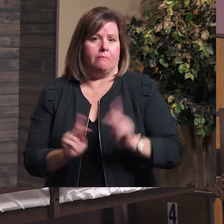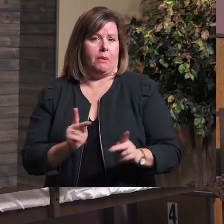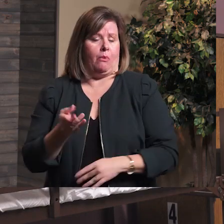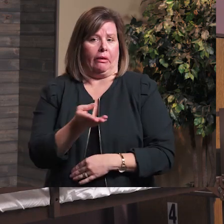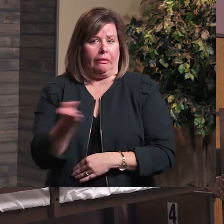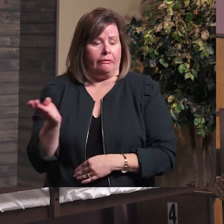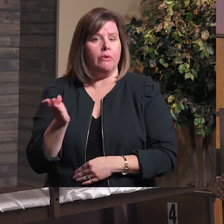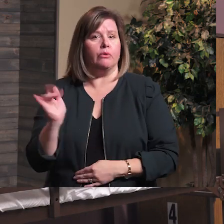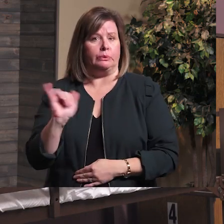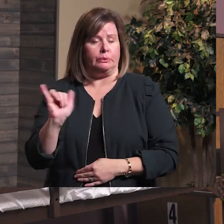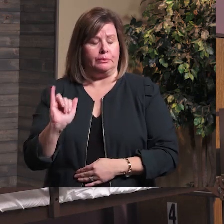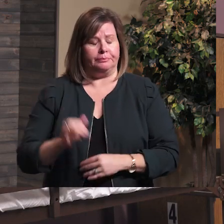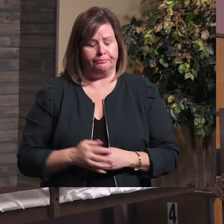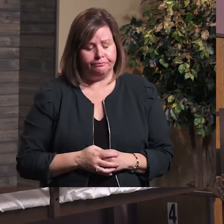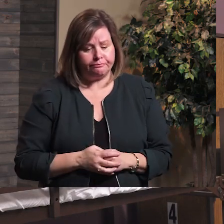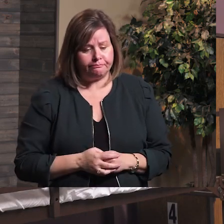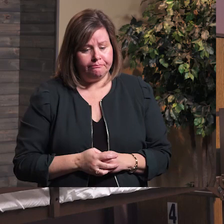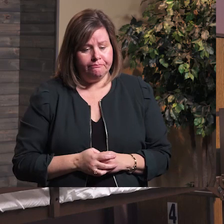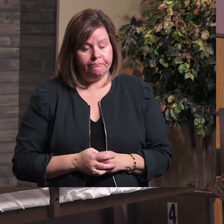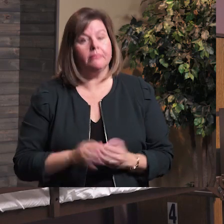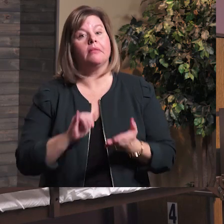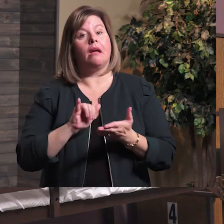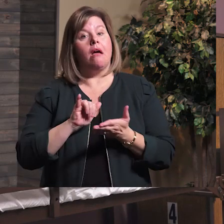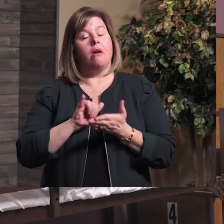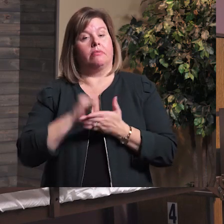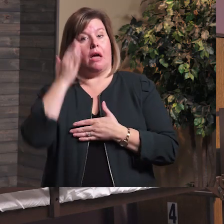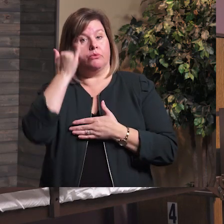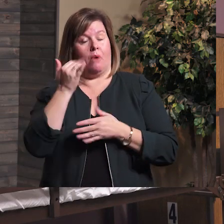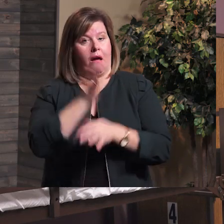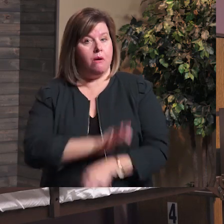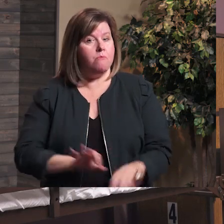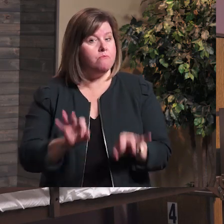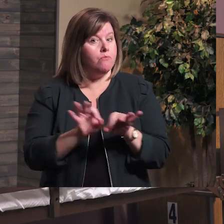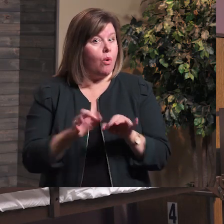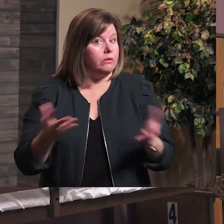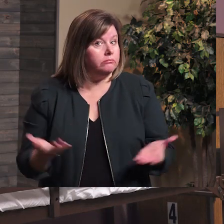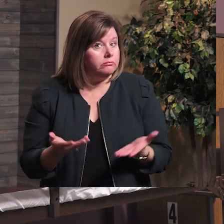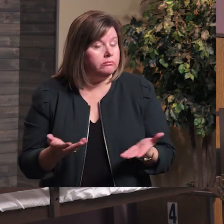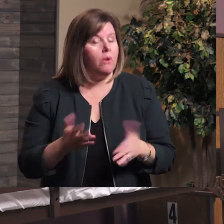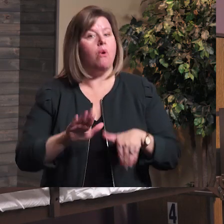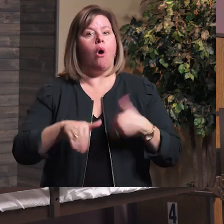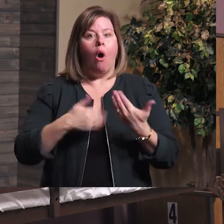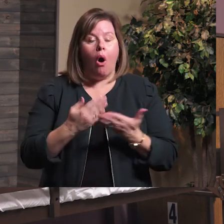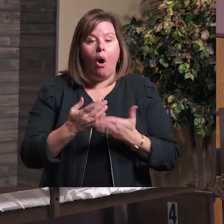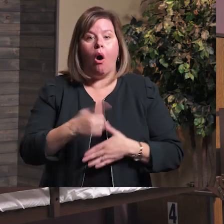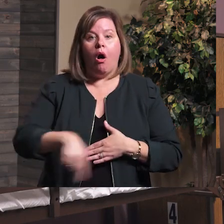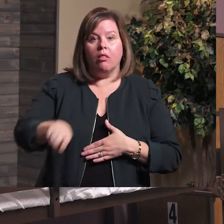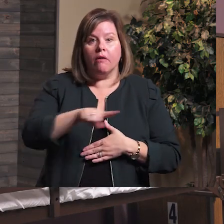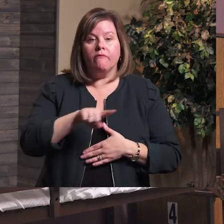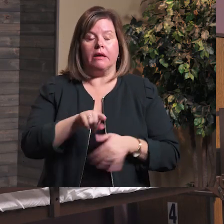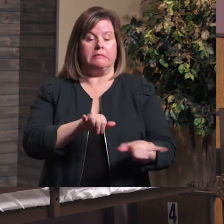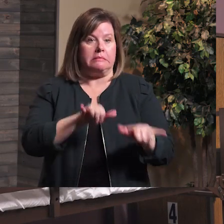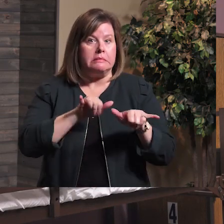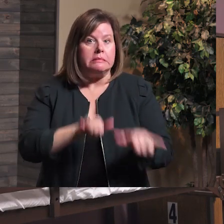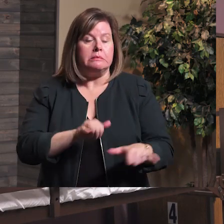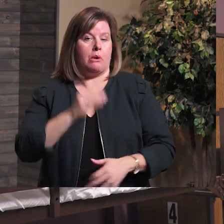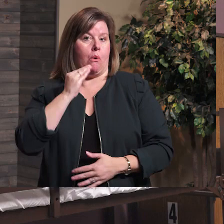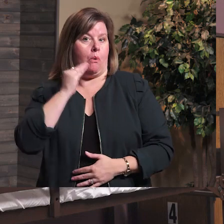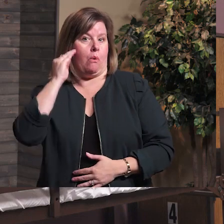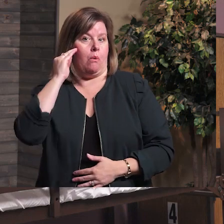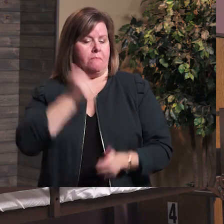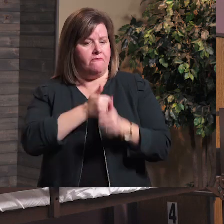people in their hospitals as well. And that's why it's so important that all of us continue to heed the advice to stay